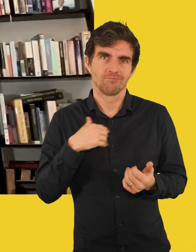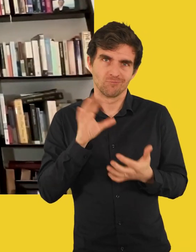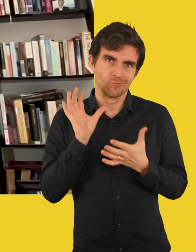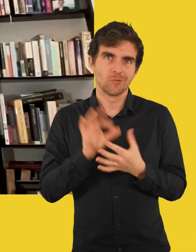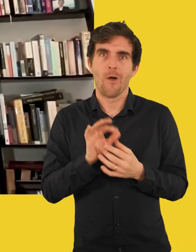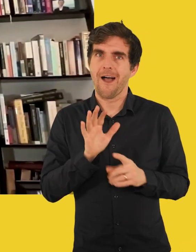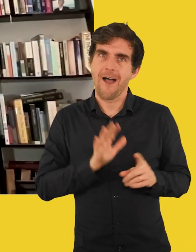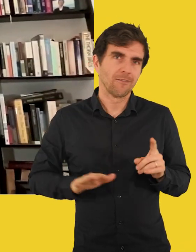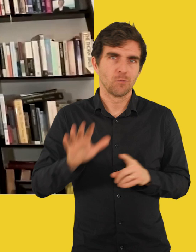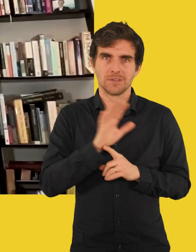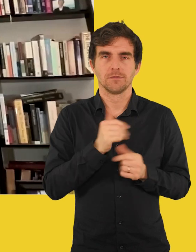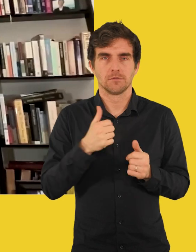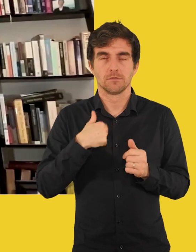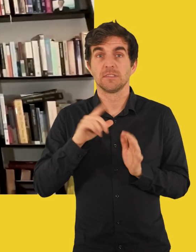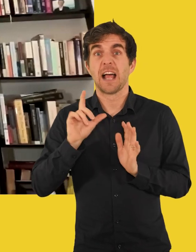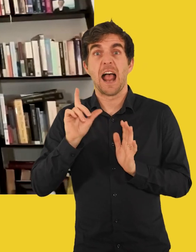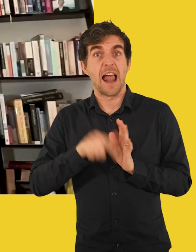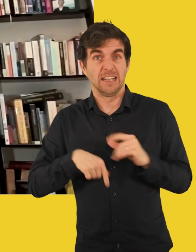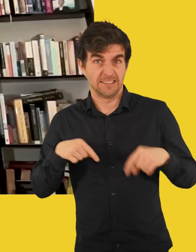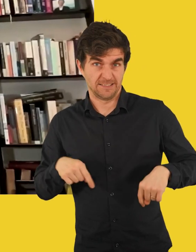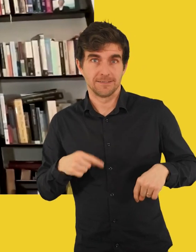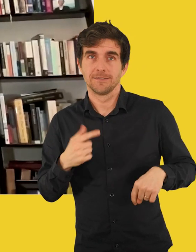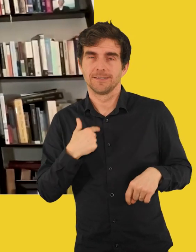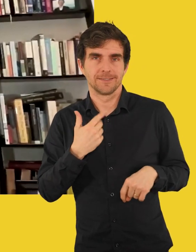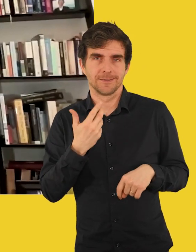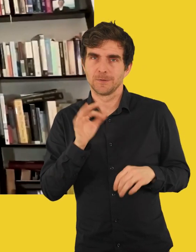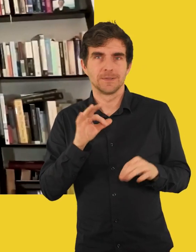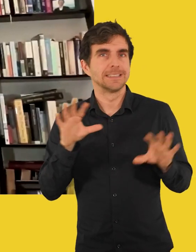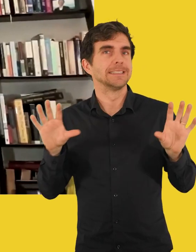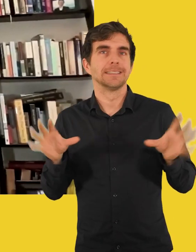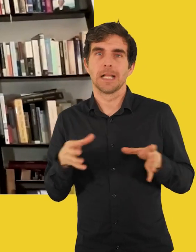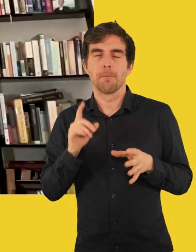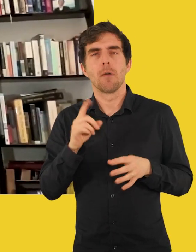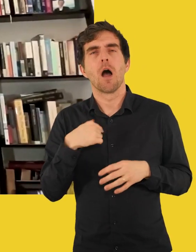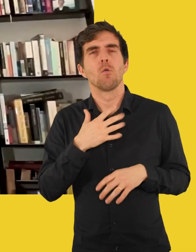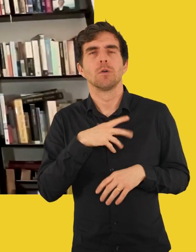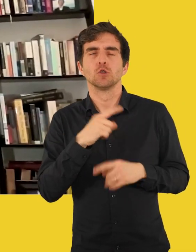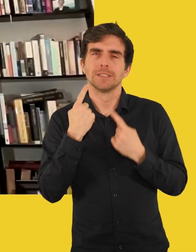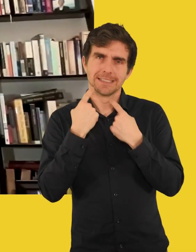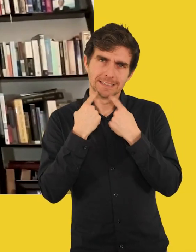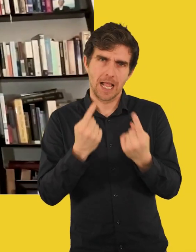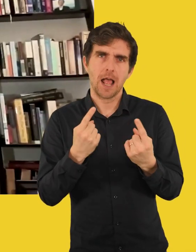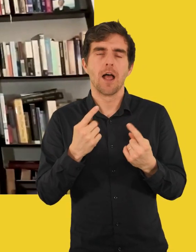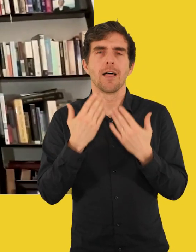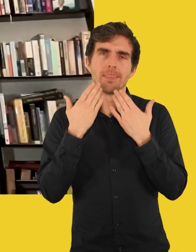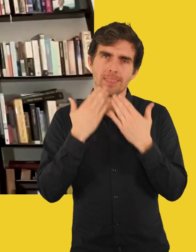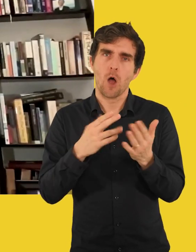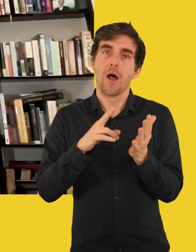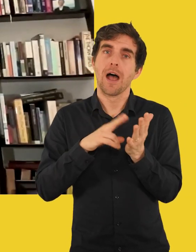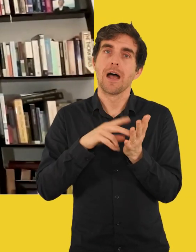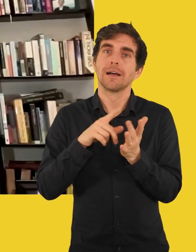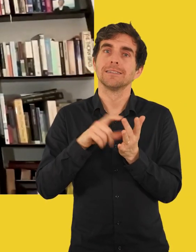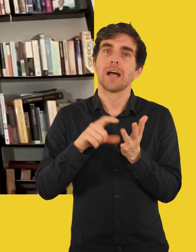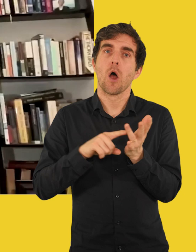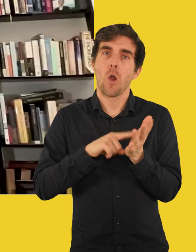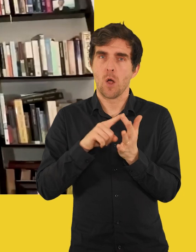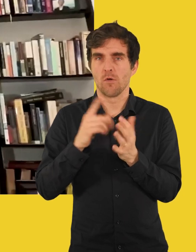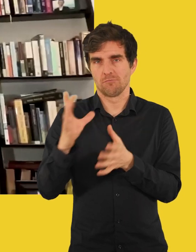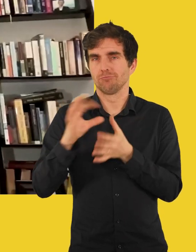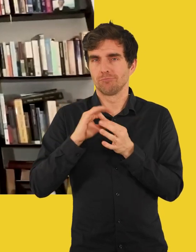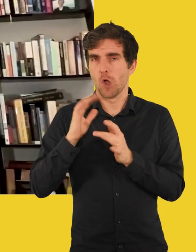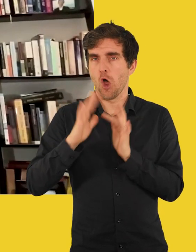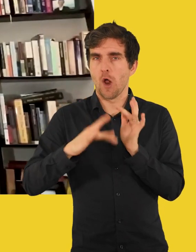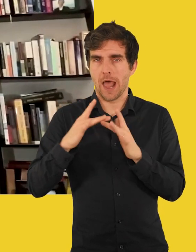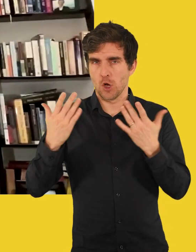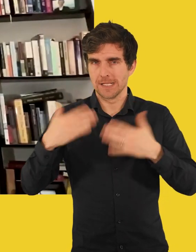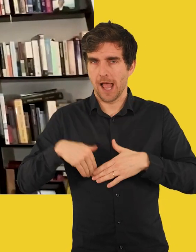much, Robin. It's great to be joining everyone this evening. It's quite late here, so we don't have the whole team assembled, but I just want to say thanks to Nicole from our team